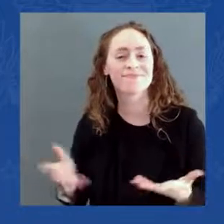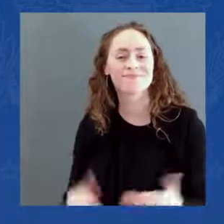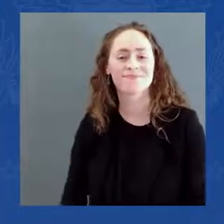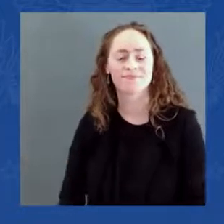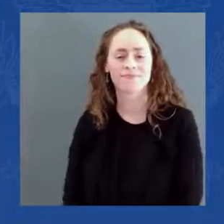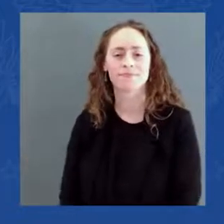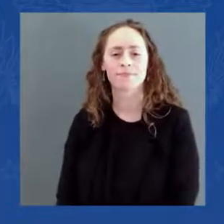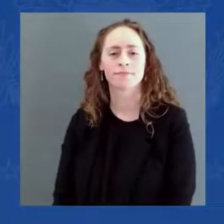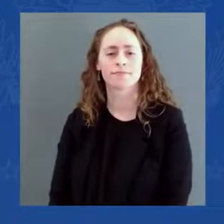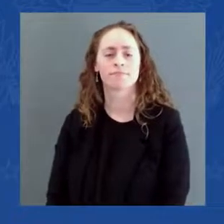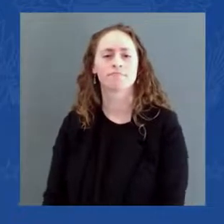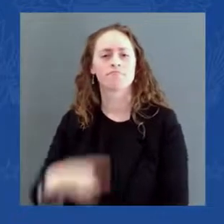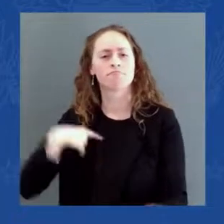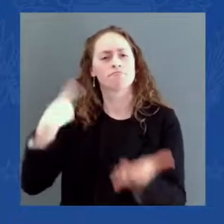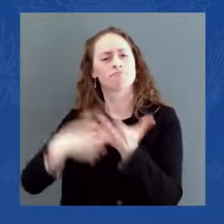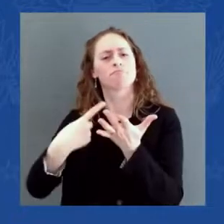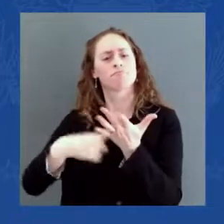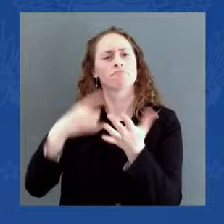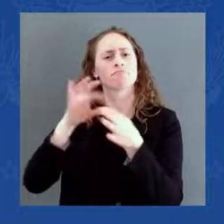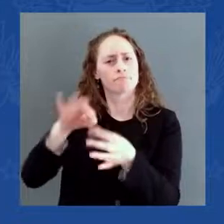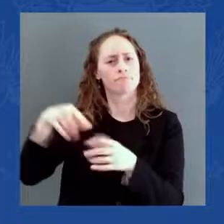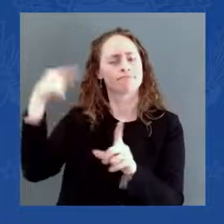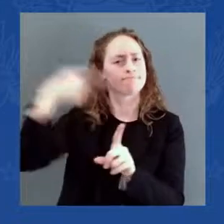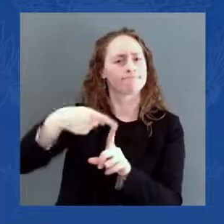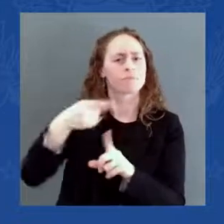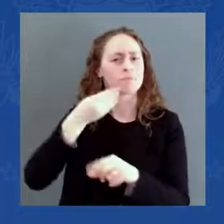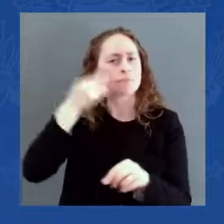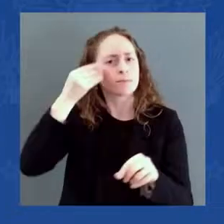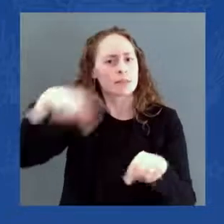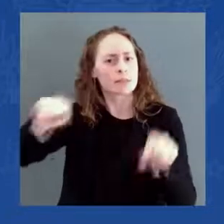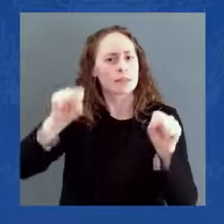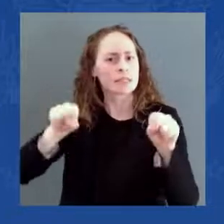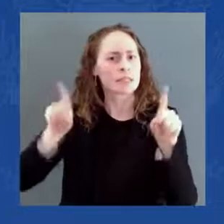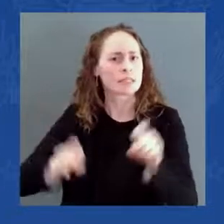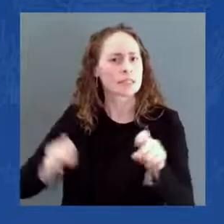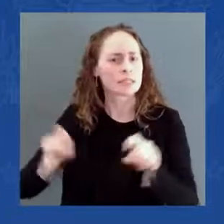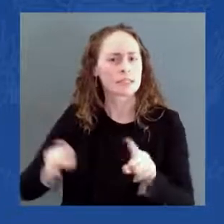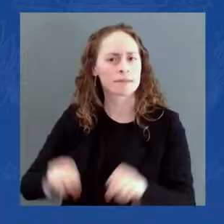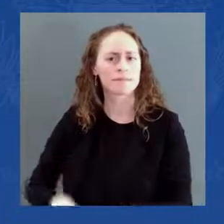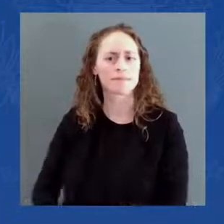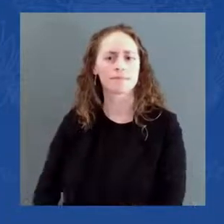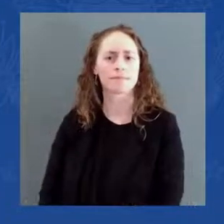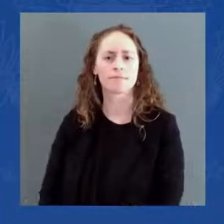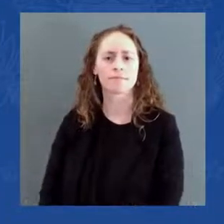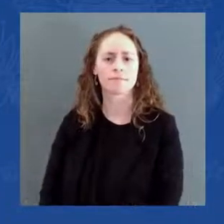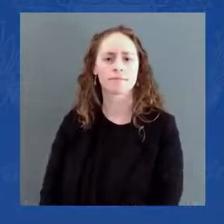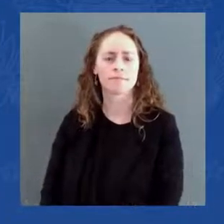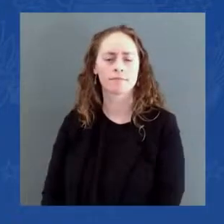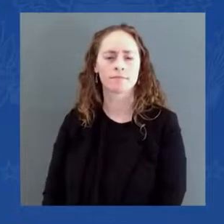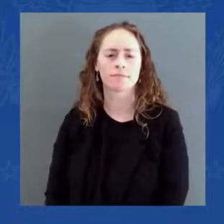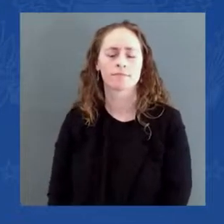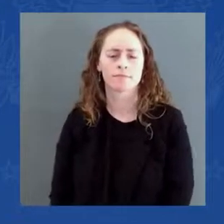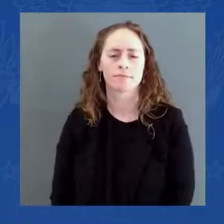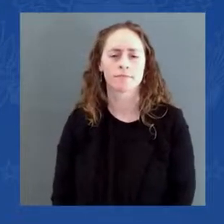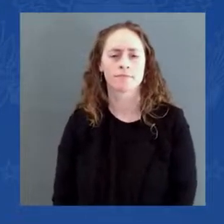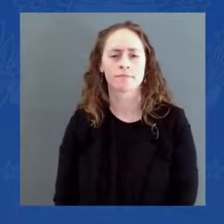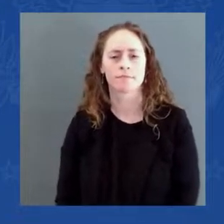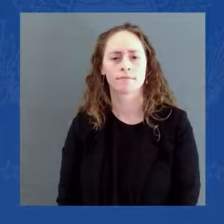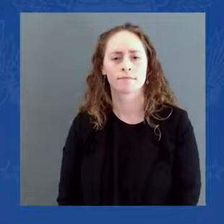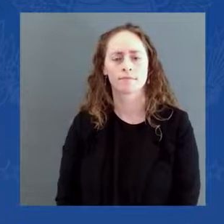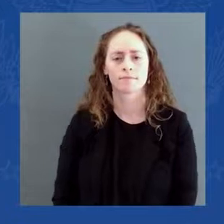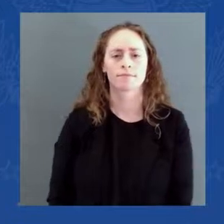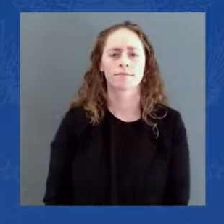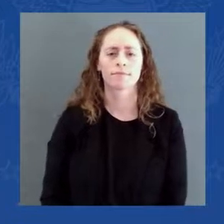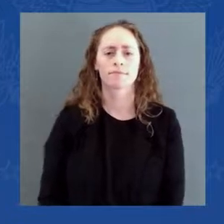I made testing more available, affordable, and convenient. I used the Defense Production Act to increase production of rapid tests, including